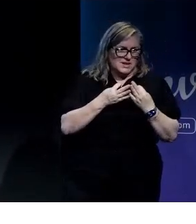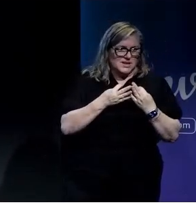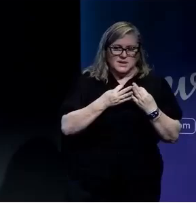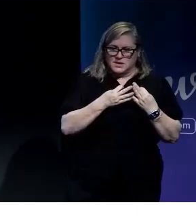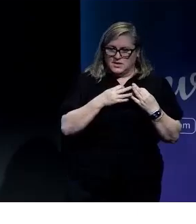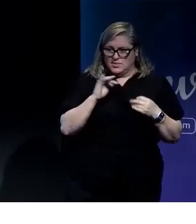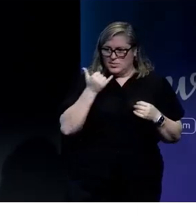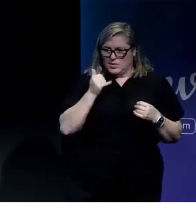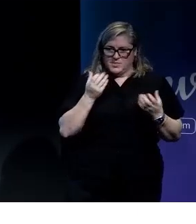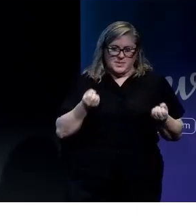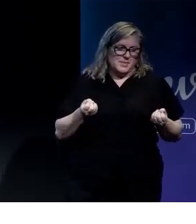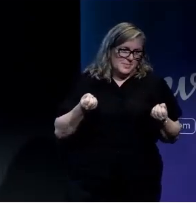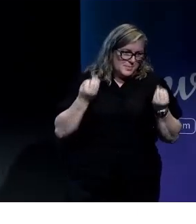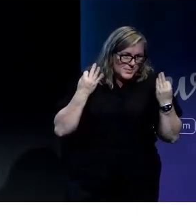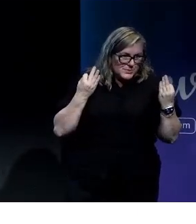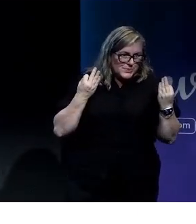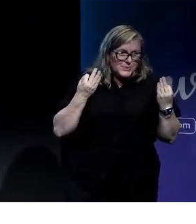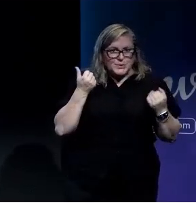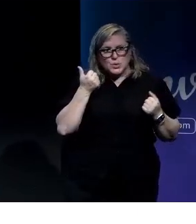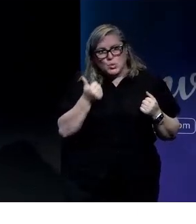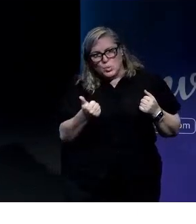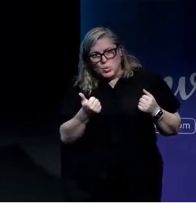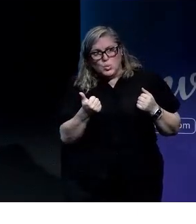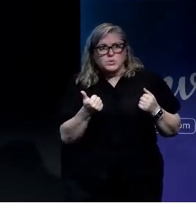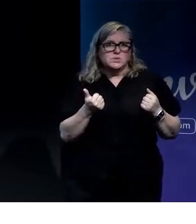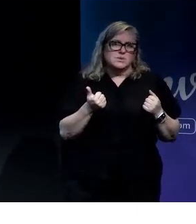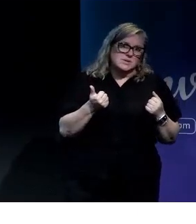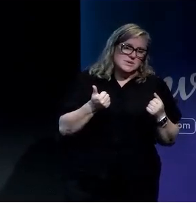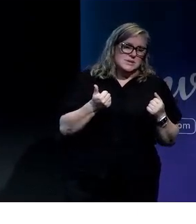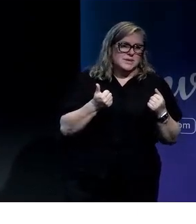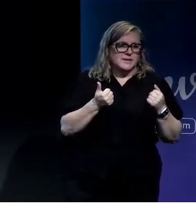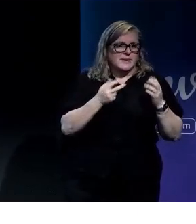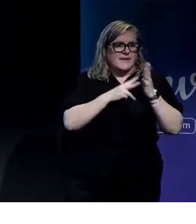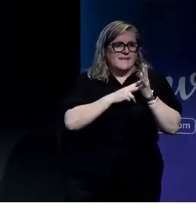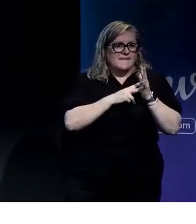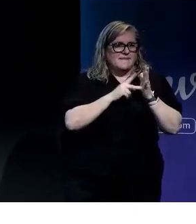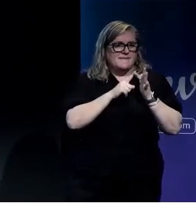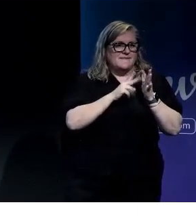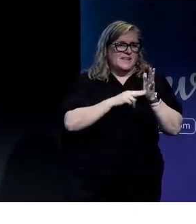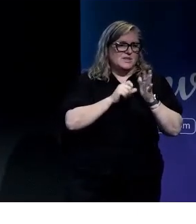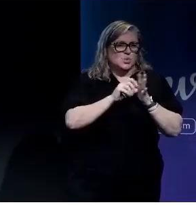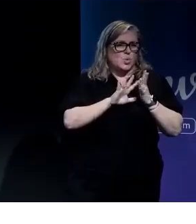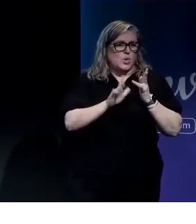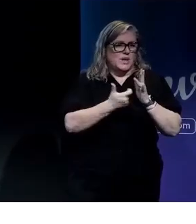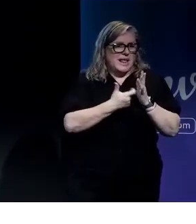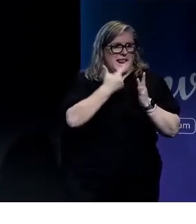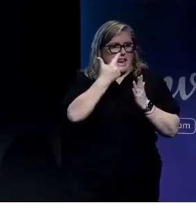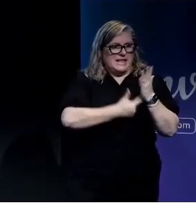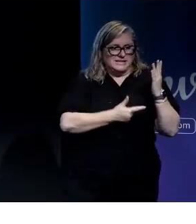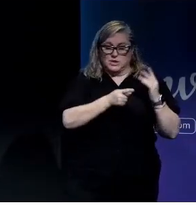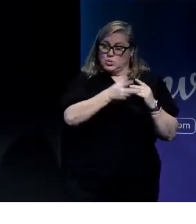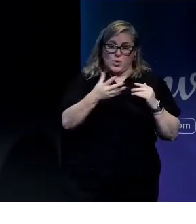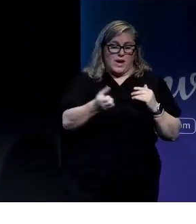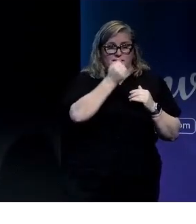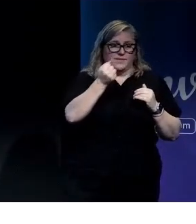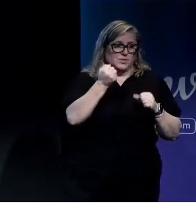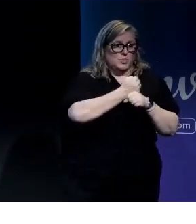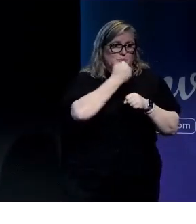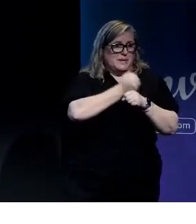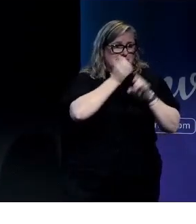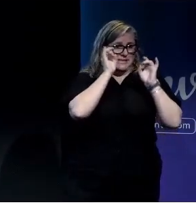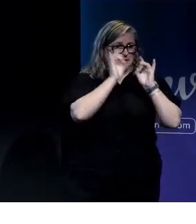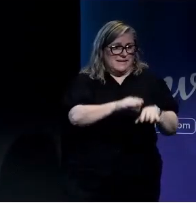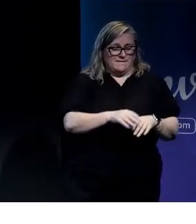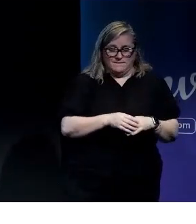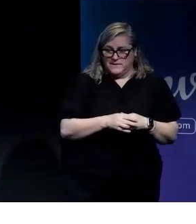there isn't a good set vendor list, and you're going to have to likely create that yourself. And